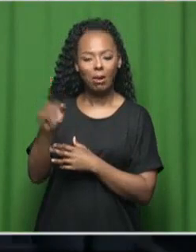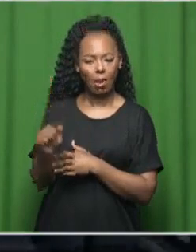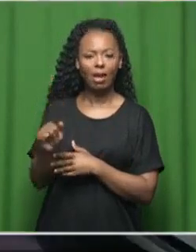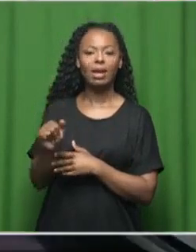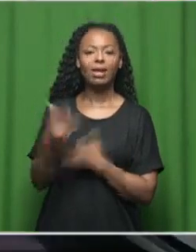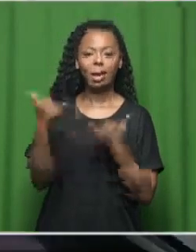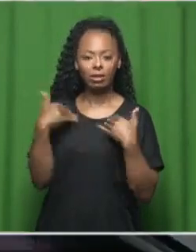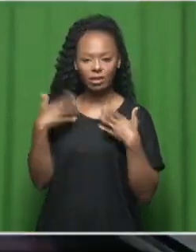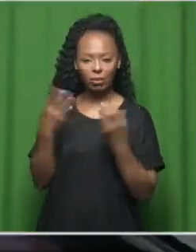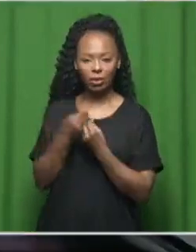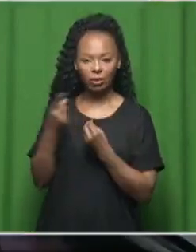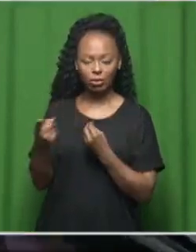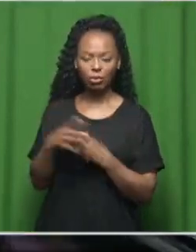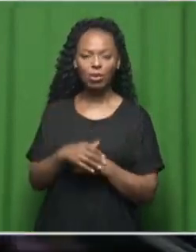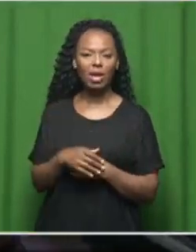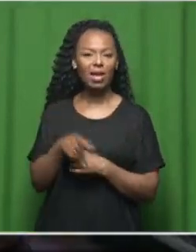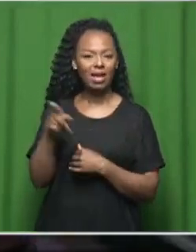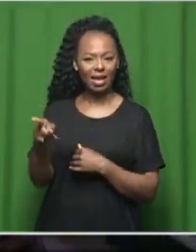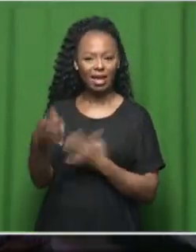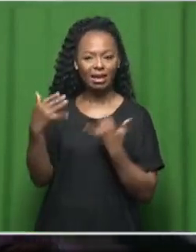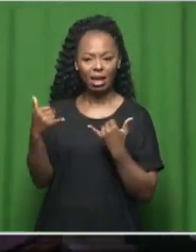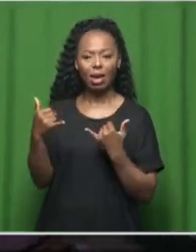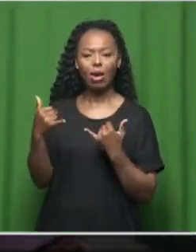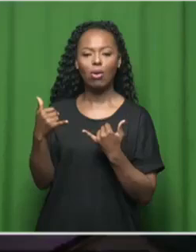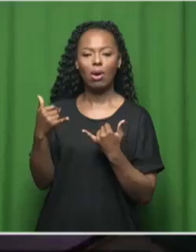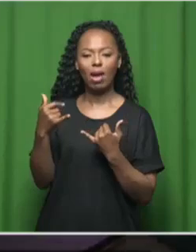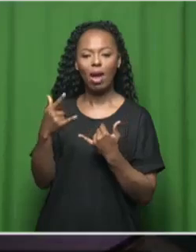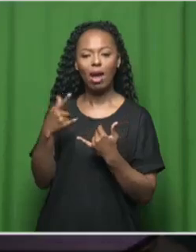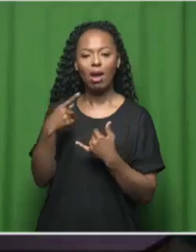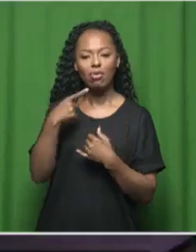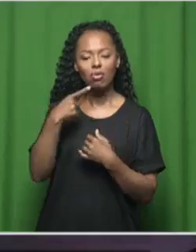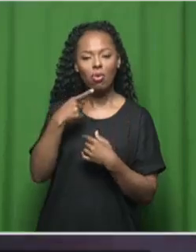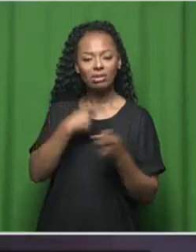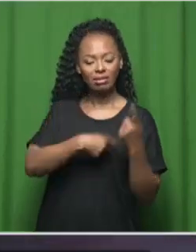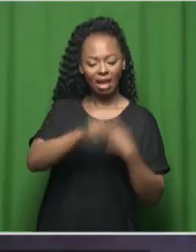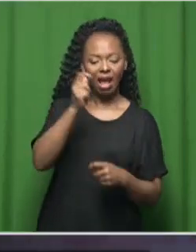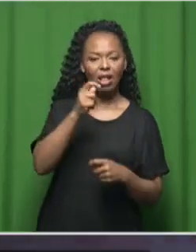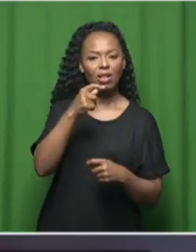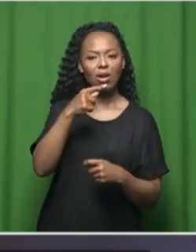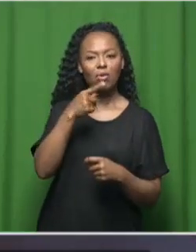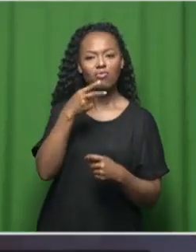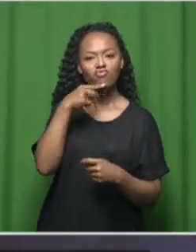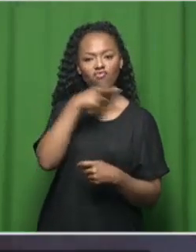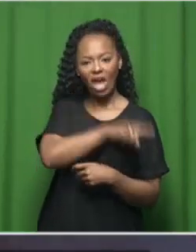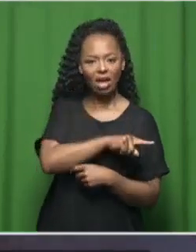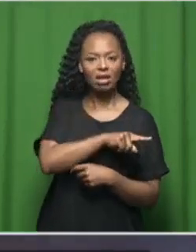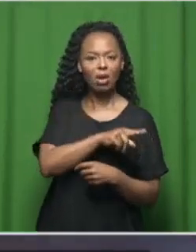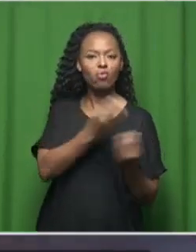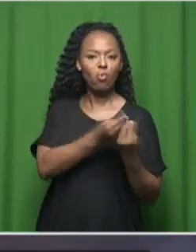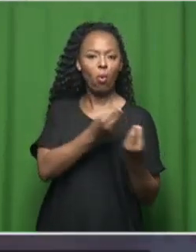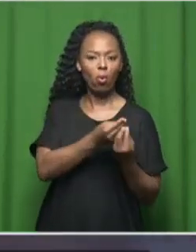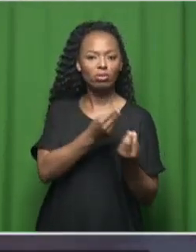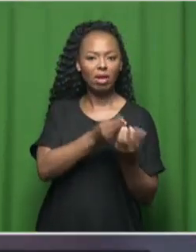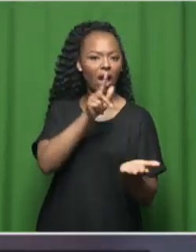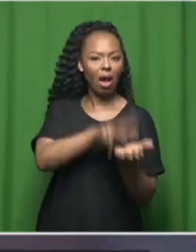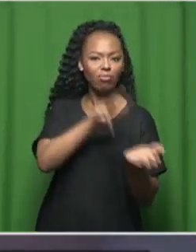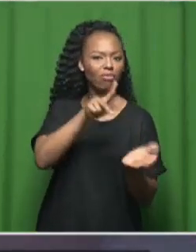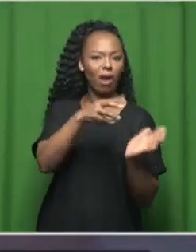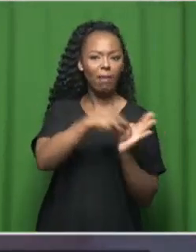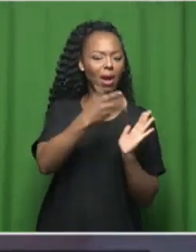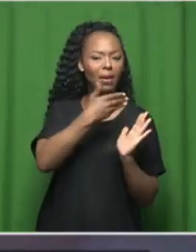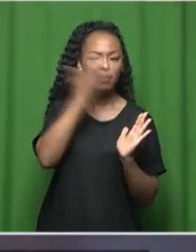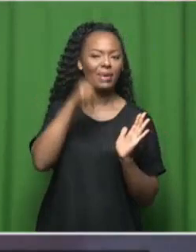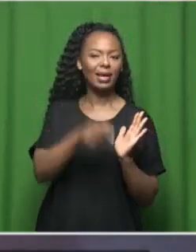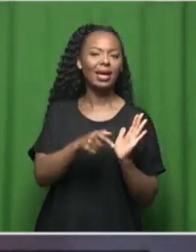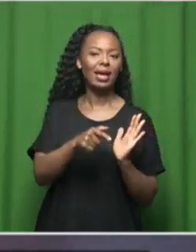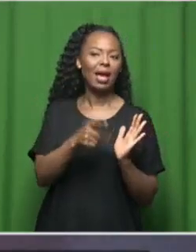how have counterfeit goods specifically affected the sales of your Africa, Your Time Is Now brand? I mean, I don't doubt